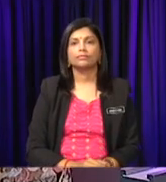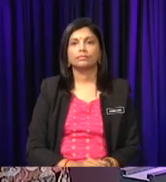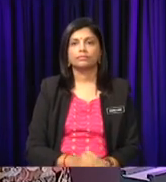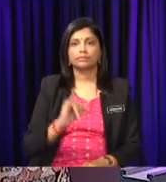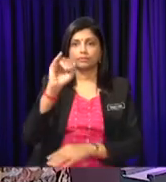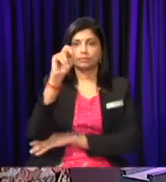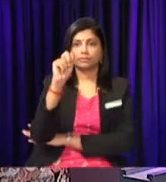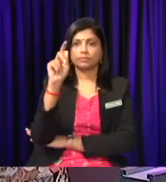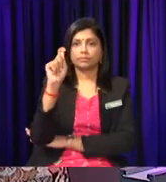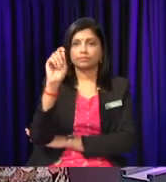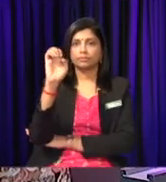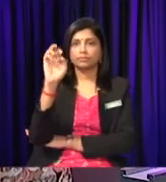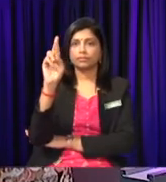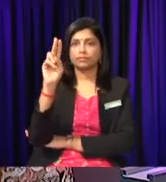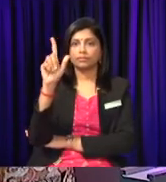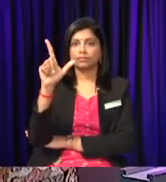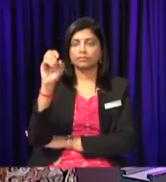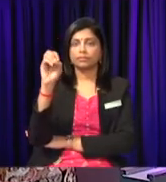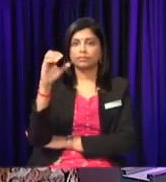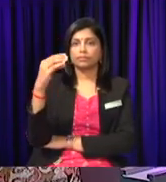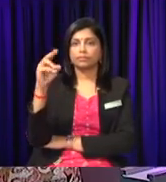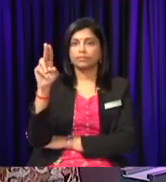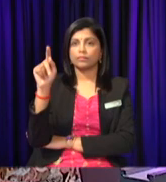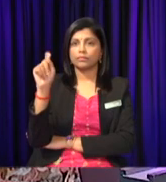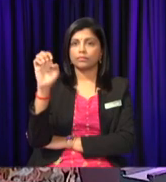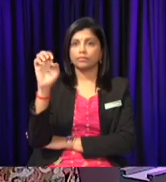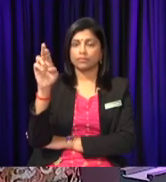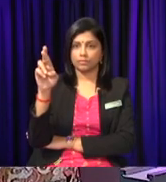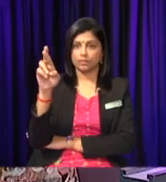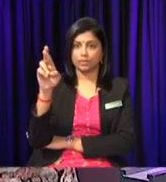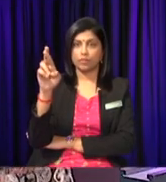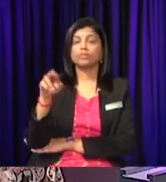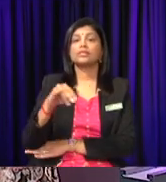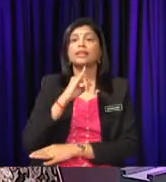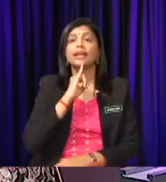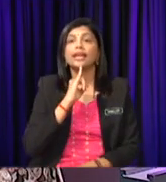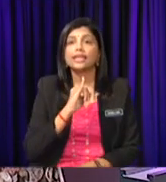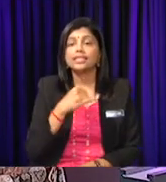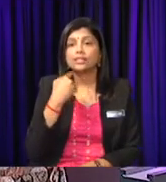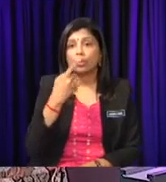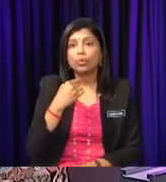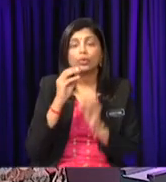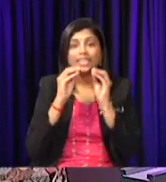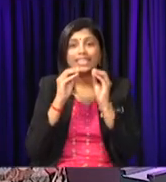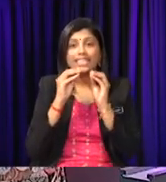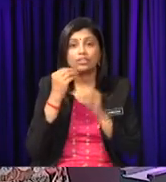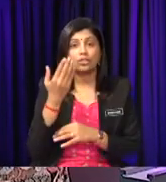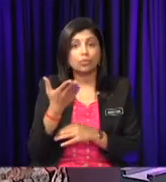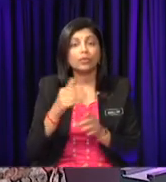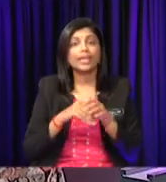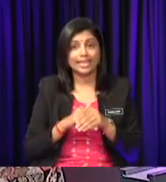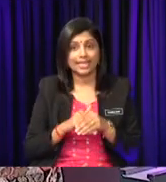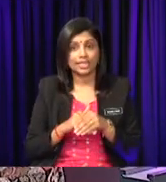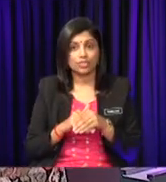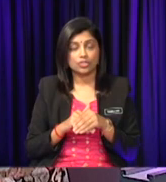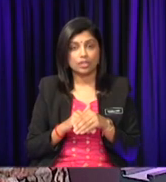who teaches you English. Normally, that's how the arrangement is like. So, for example, I teach two Form